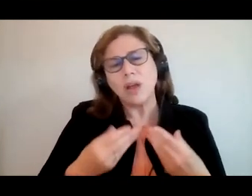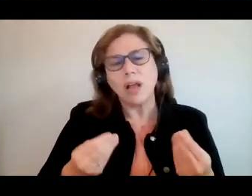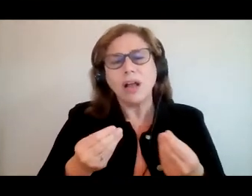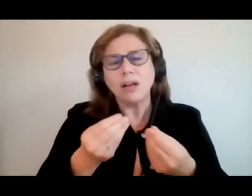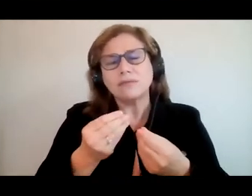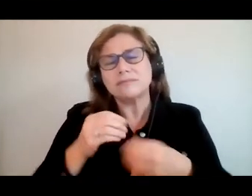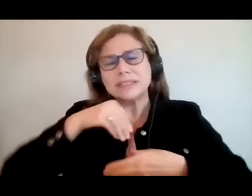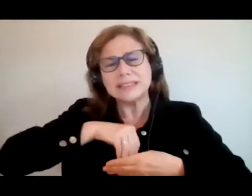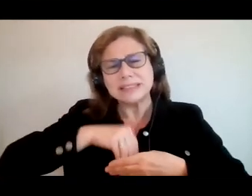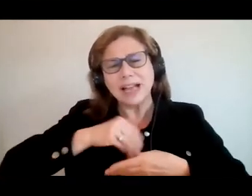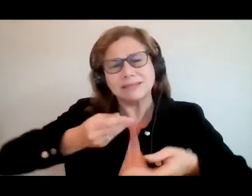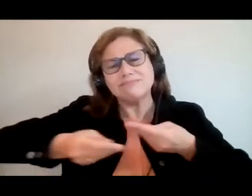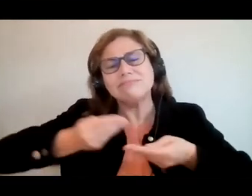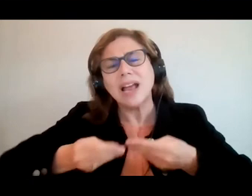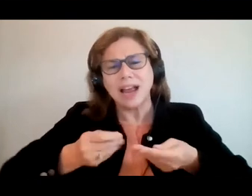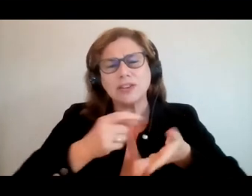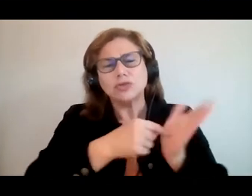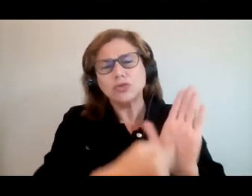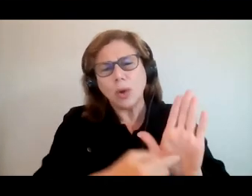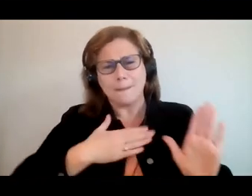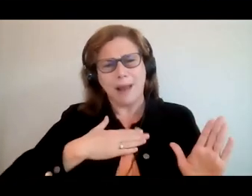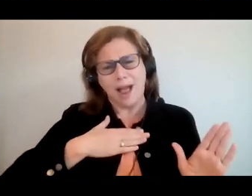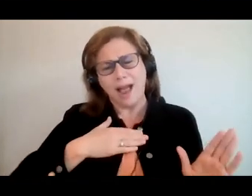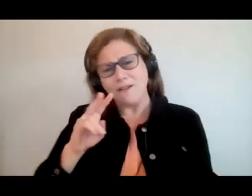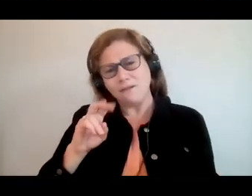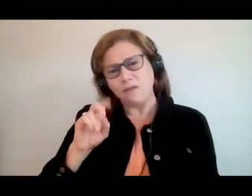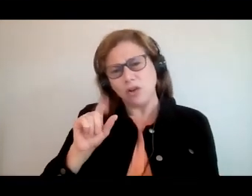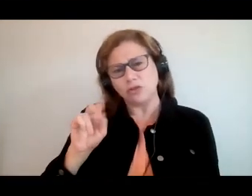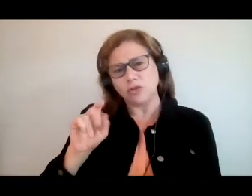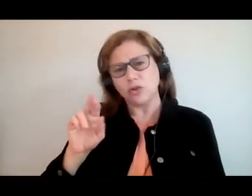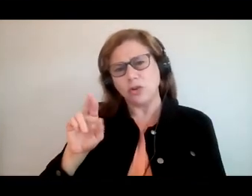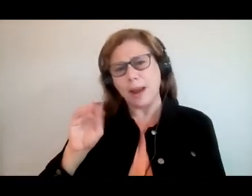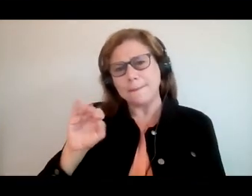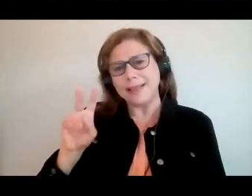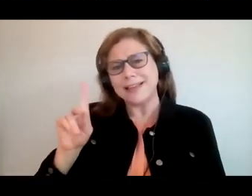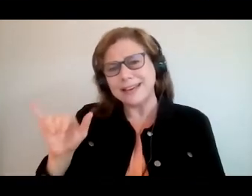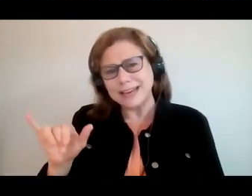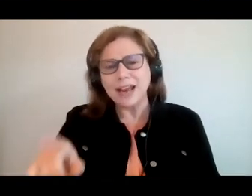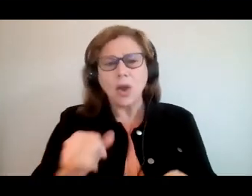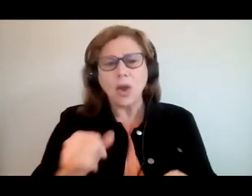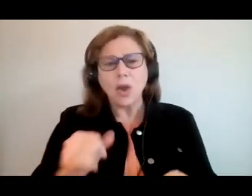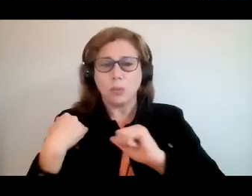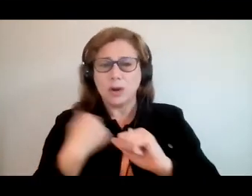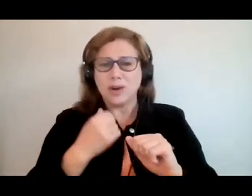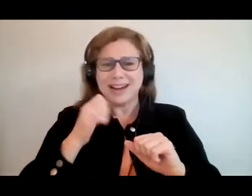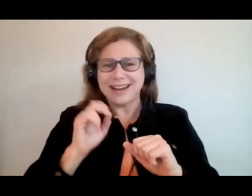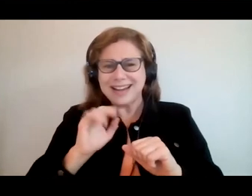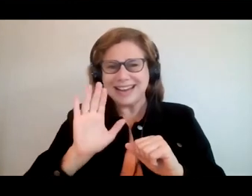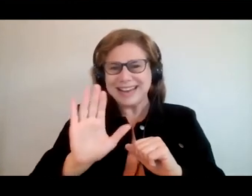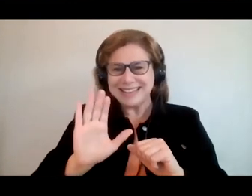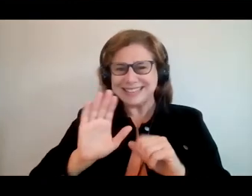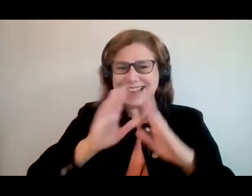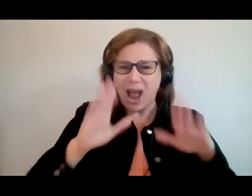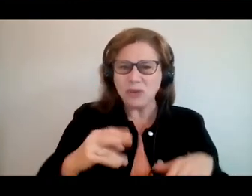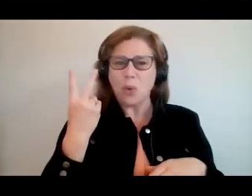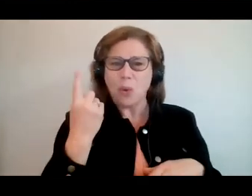like I needed to, in some ways, show him mine. And, you know, we were in his house with one camera, so there is no reverse shot.